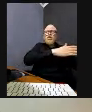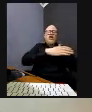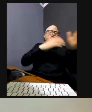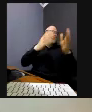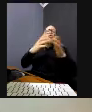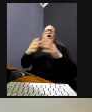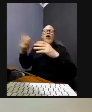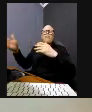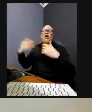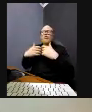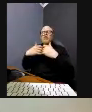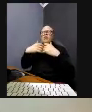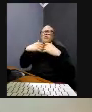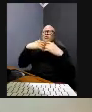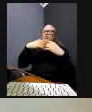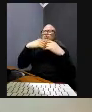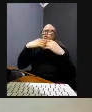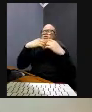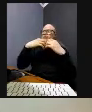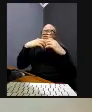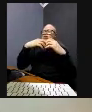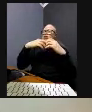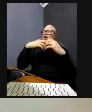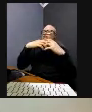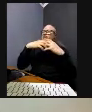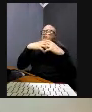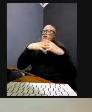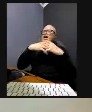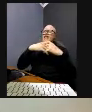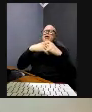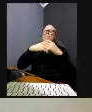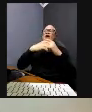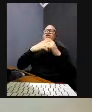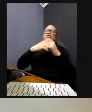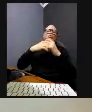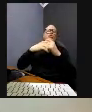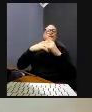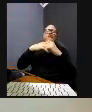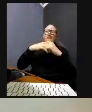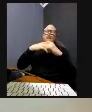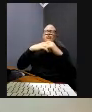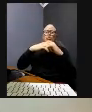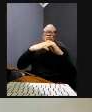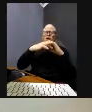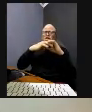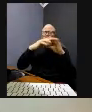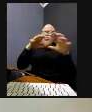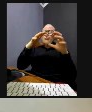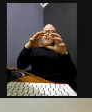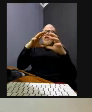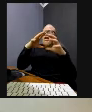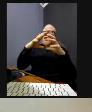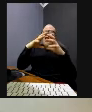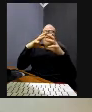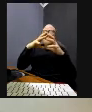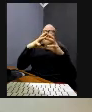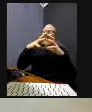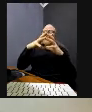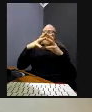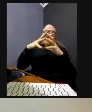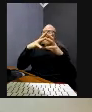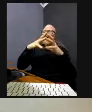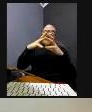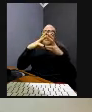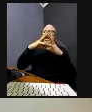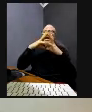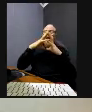do this, then why am I not able to do it? But rather from an empowering point of view. So that storyline, how you